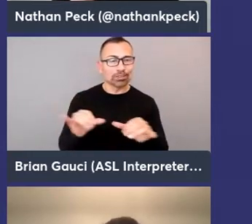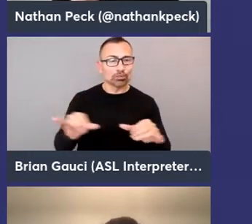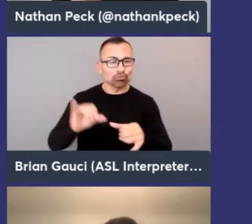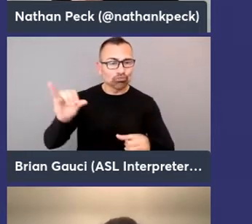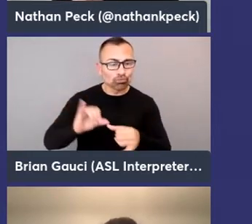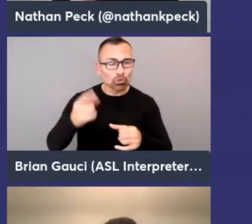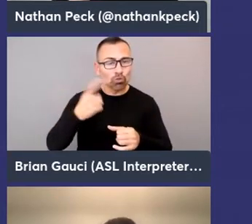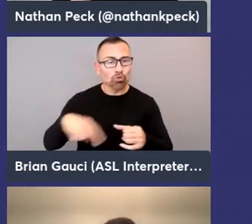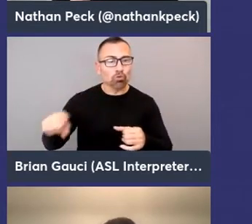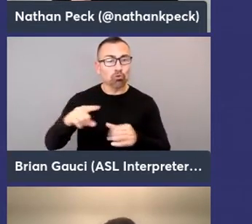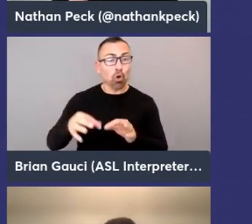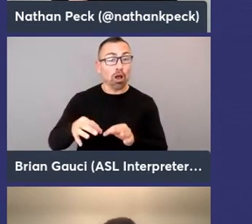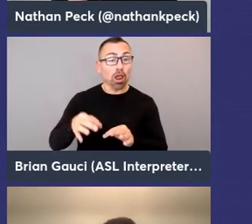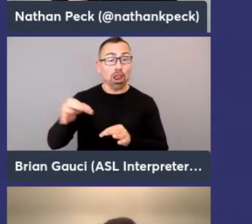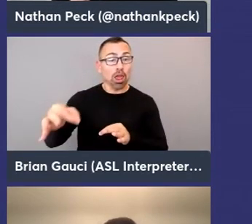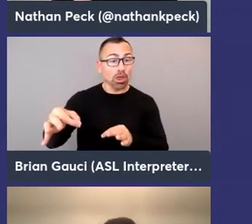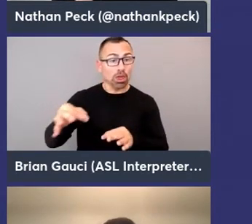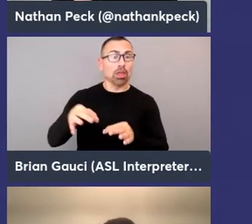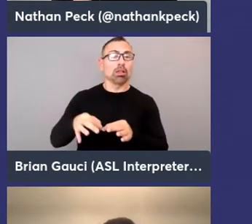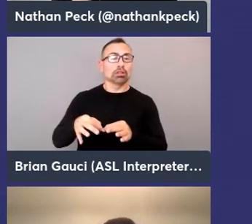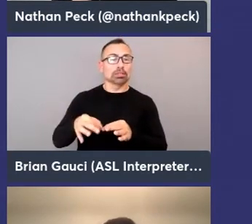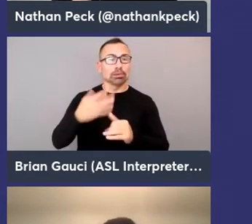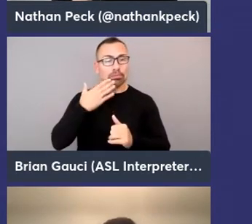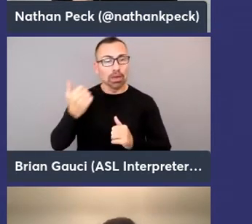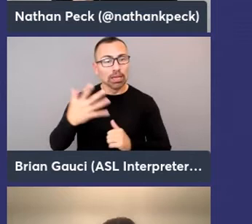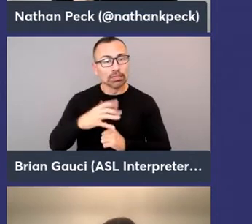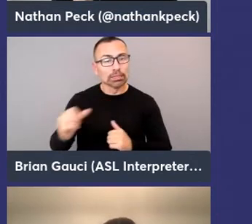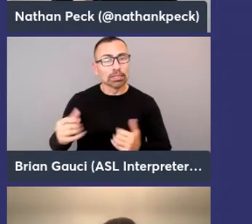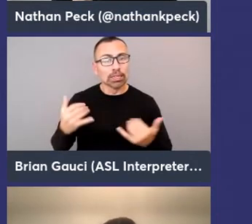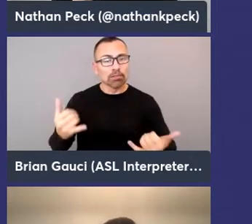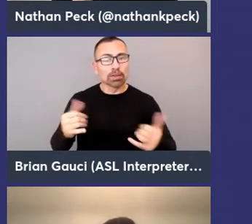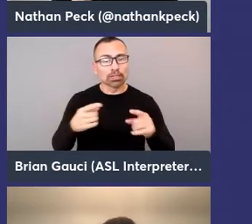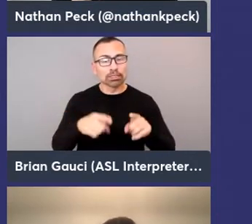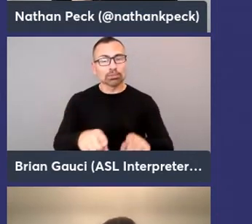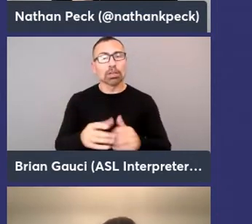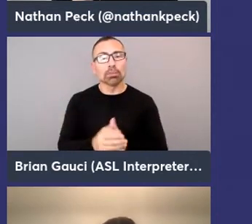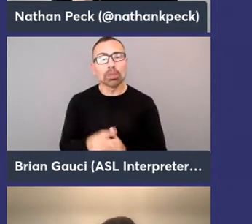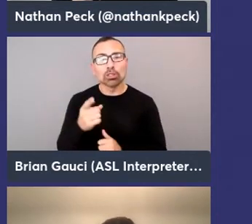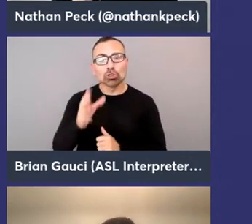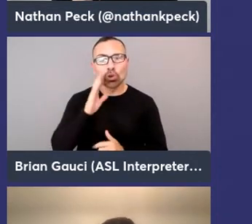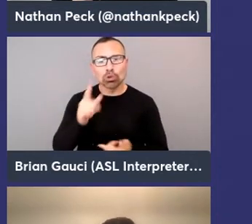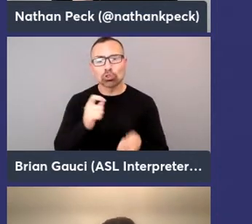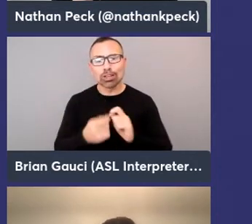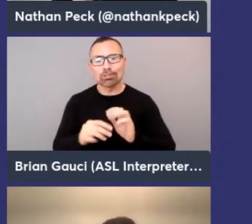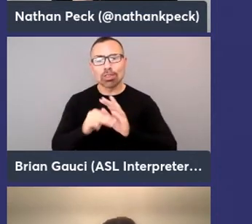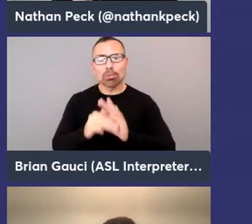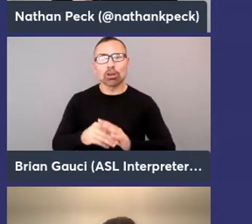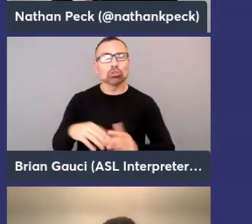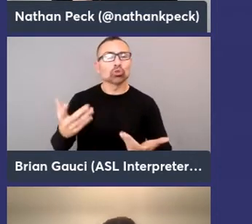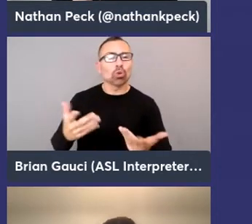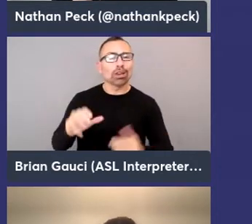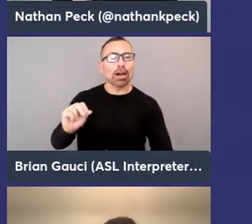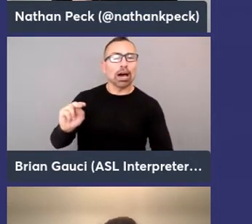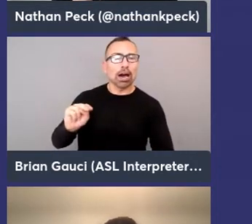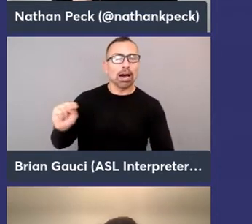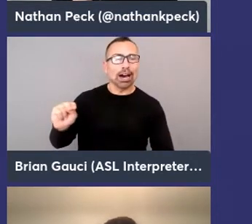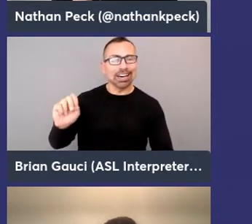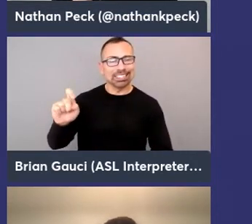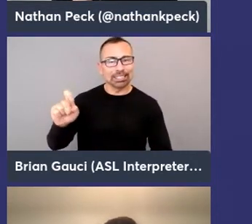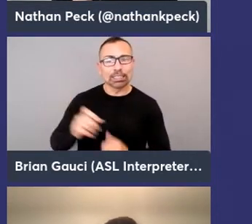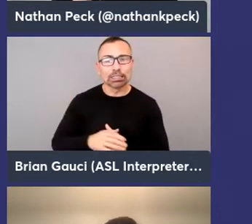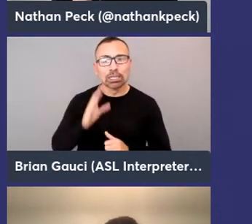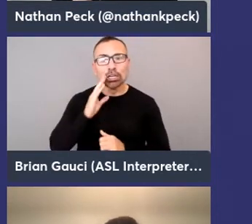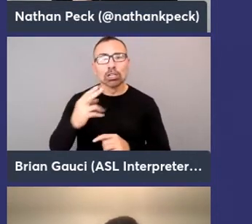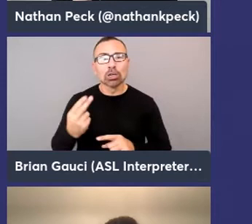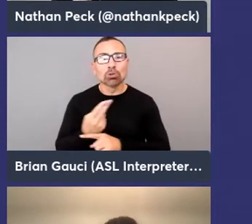concurrency. So we take the same ResNet 50 model, first transform it into an ONNX format, and we use TRT-exe,